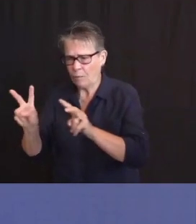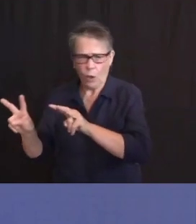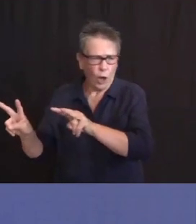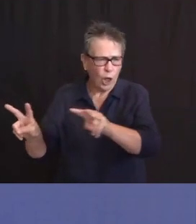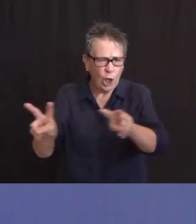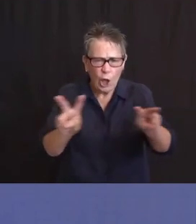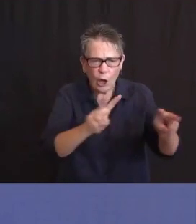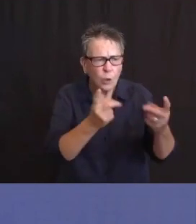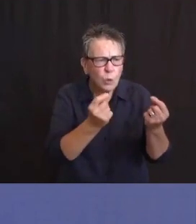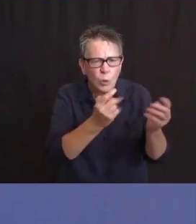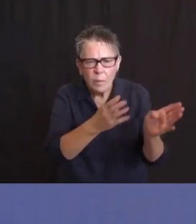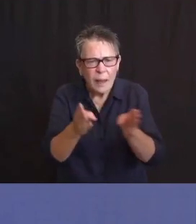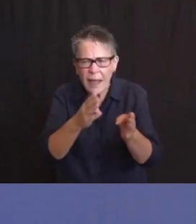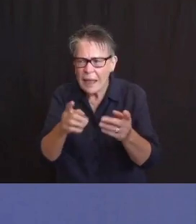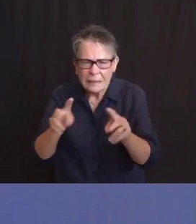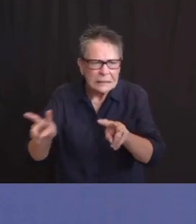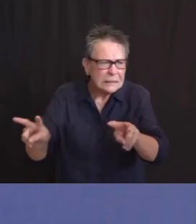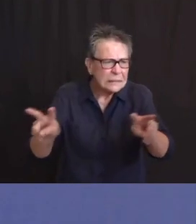Quick swig.